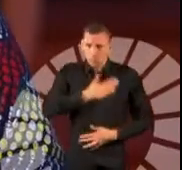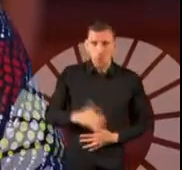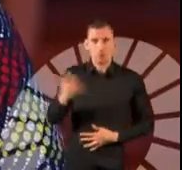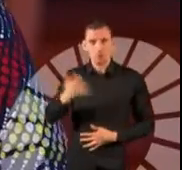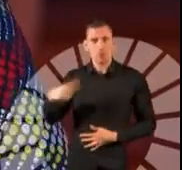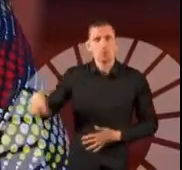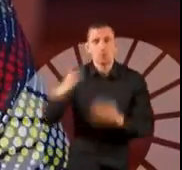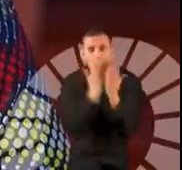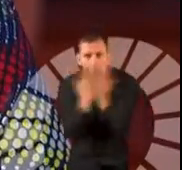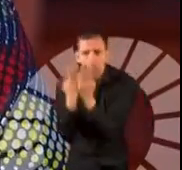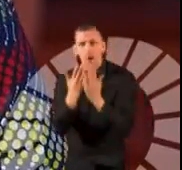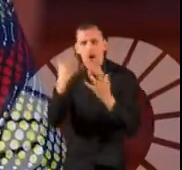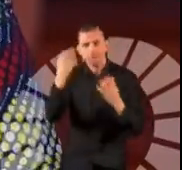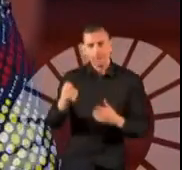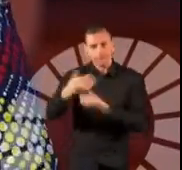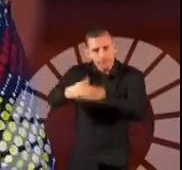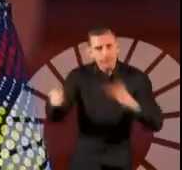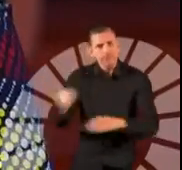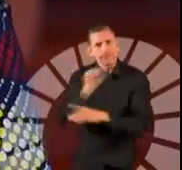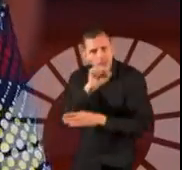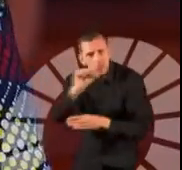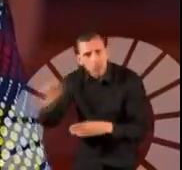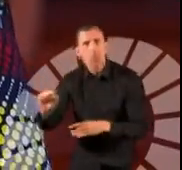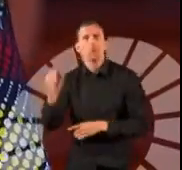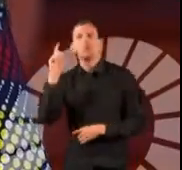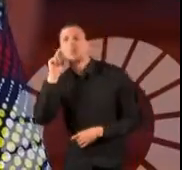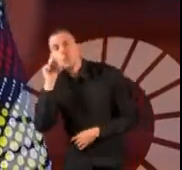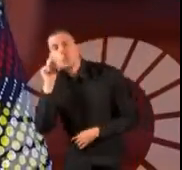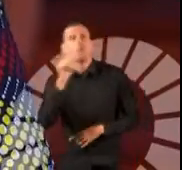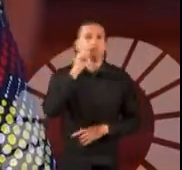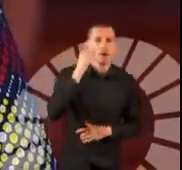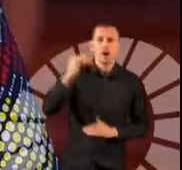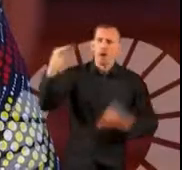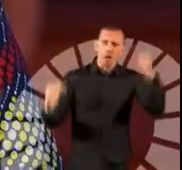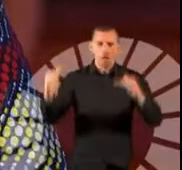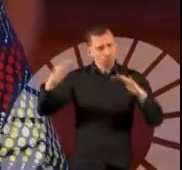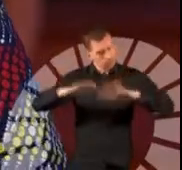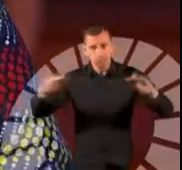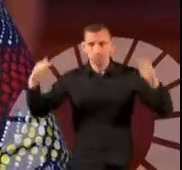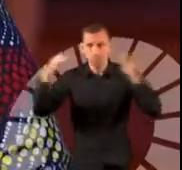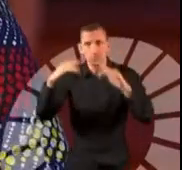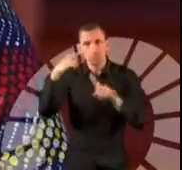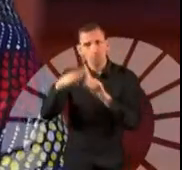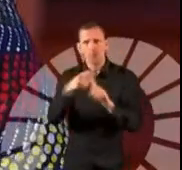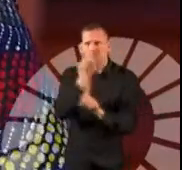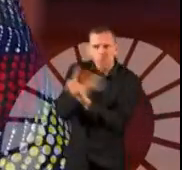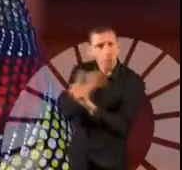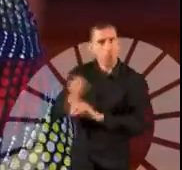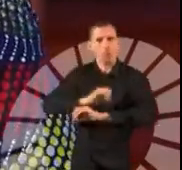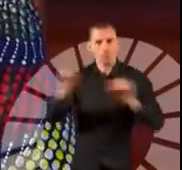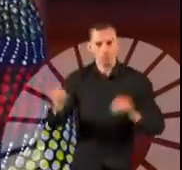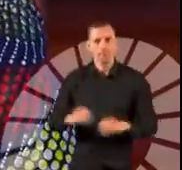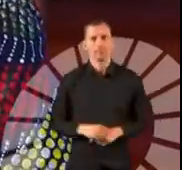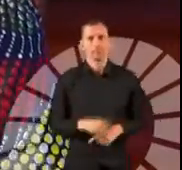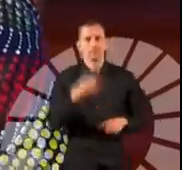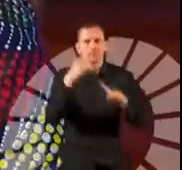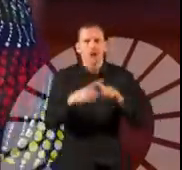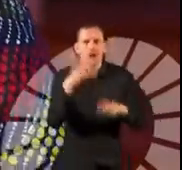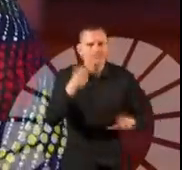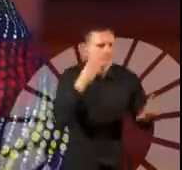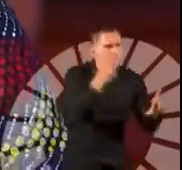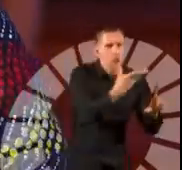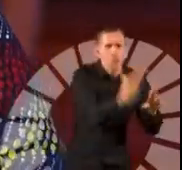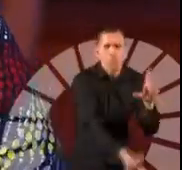already wide gender digital divide that has resulted in education becoming a fundamental human right, and instead it has been looked at as a privilege.